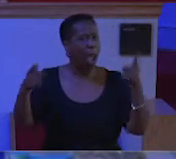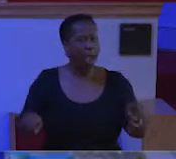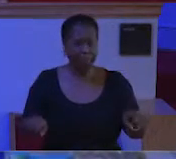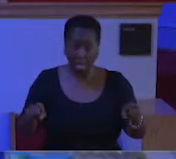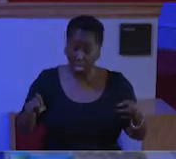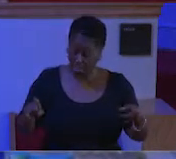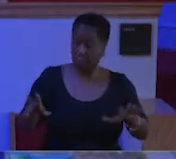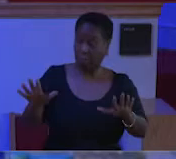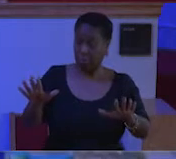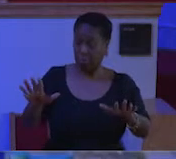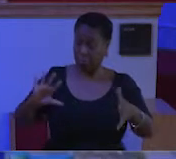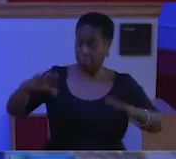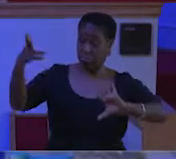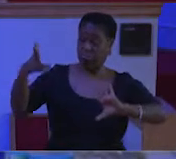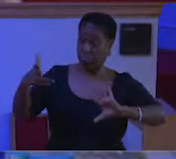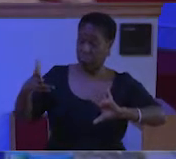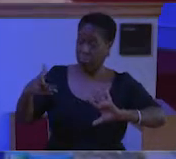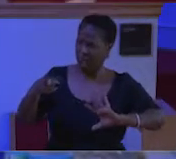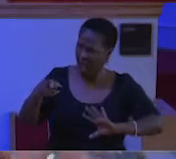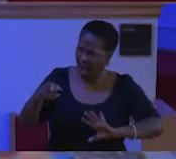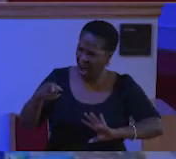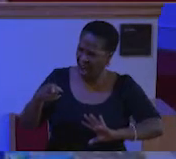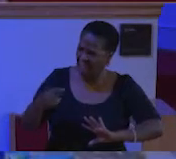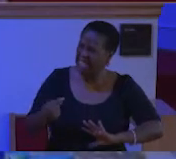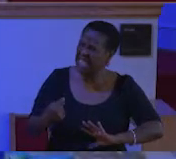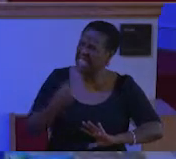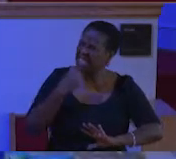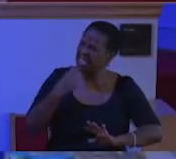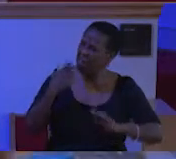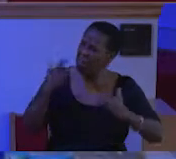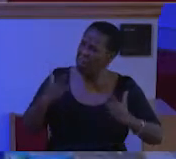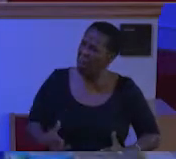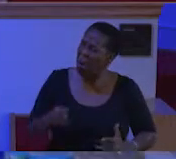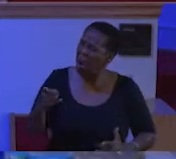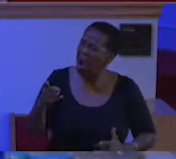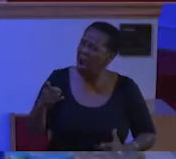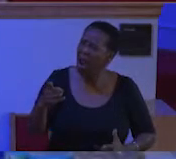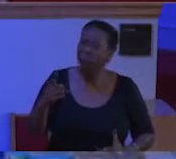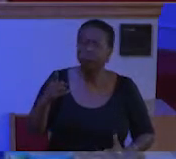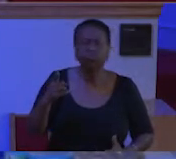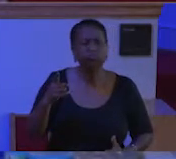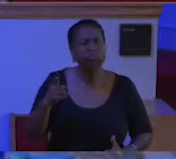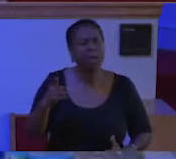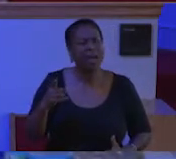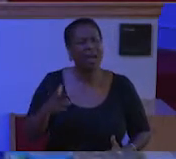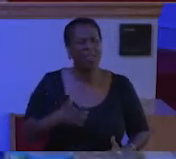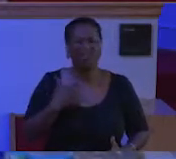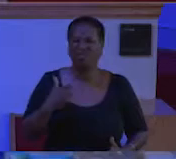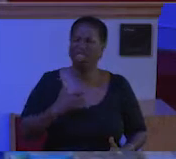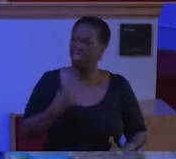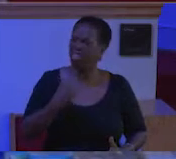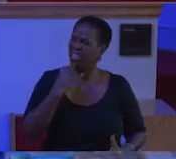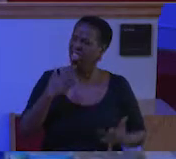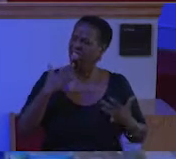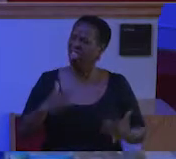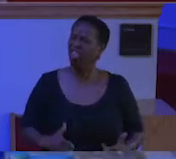of expectation falls out and you're left with